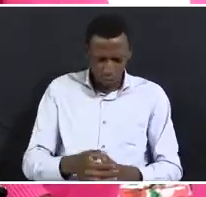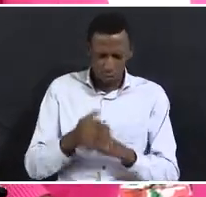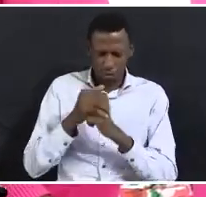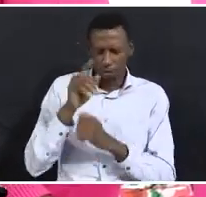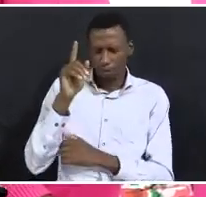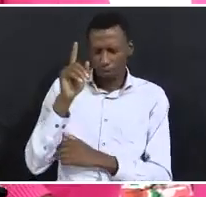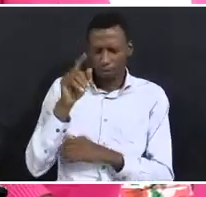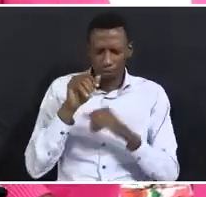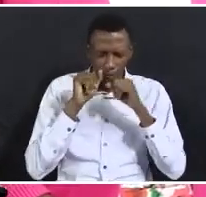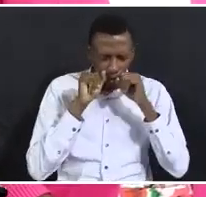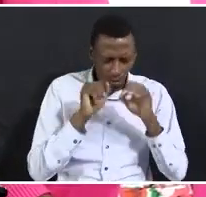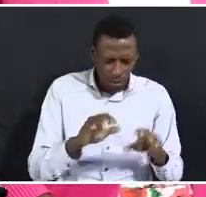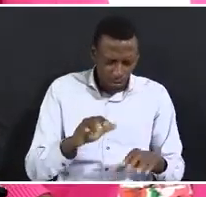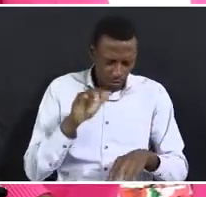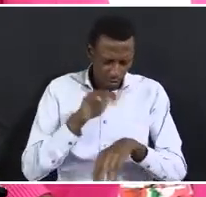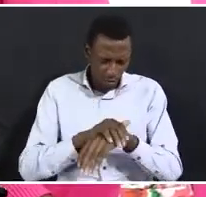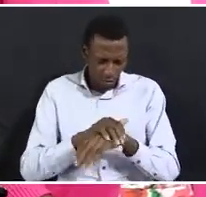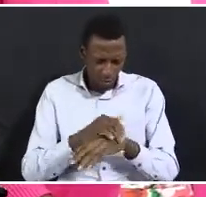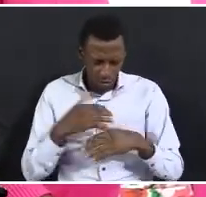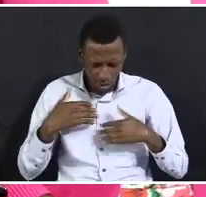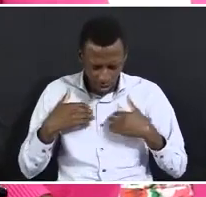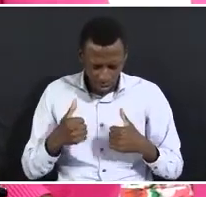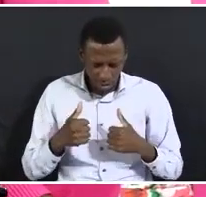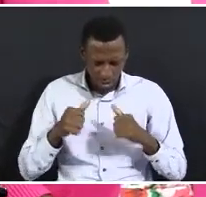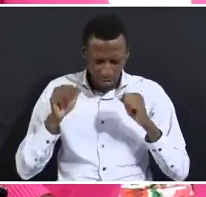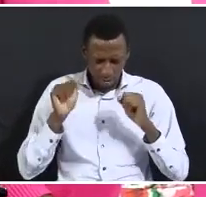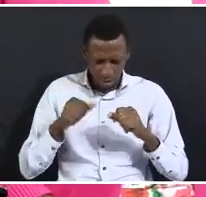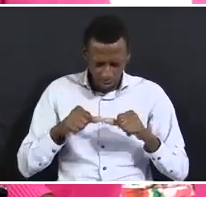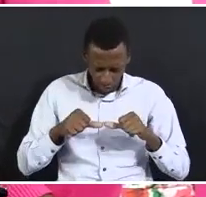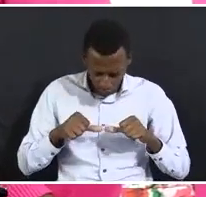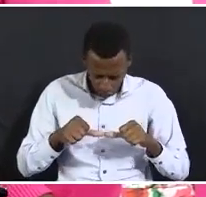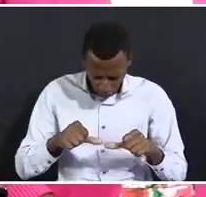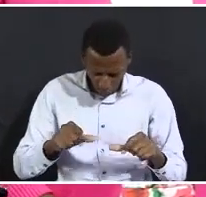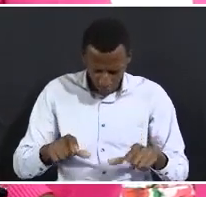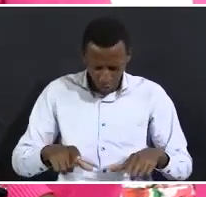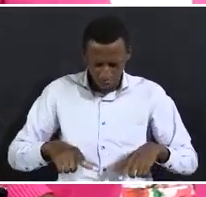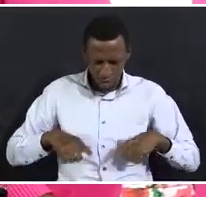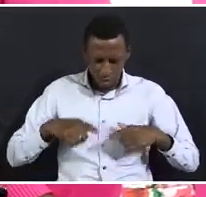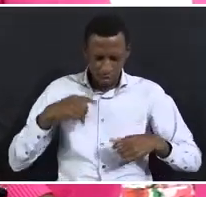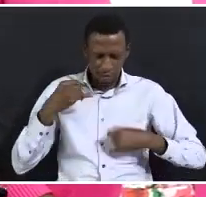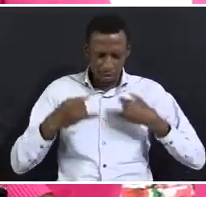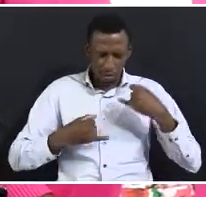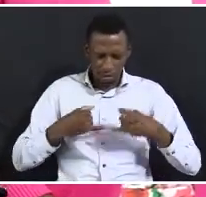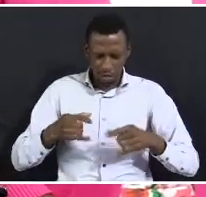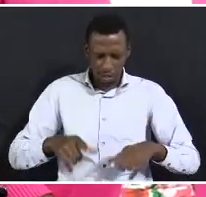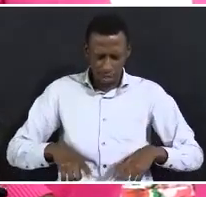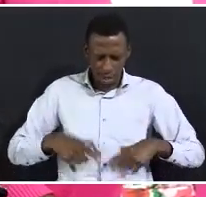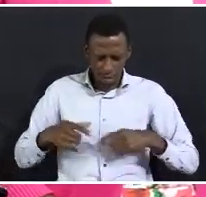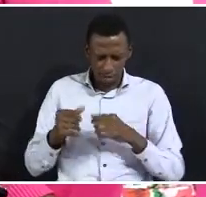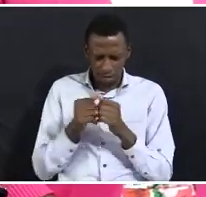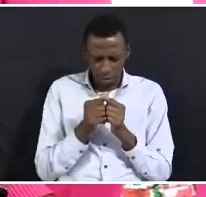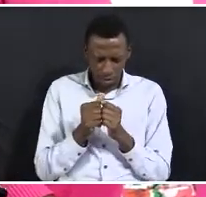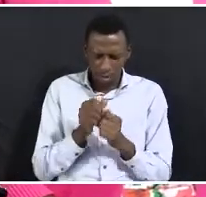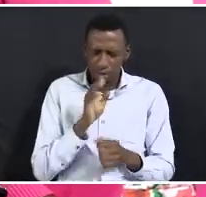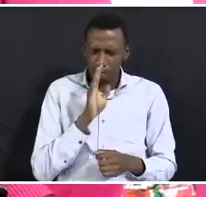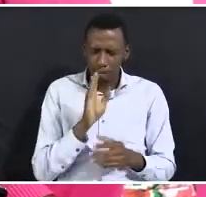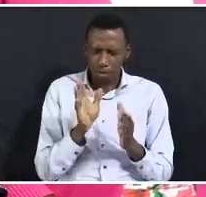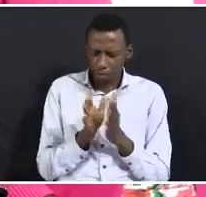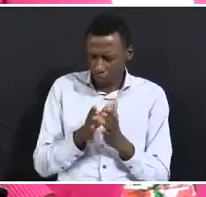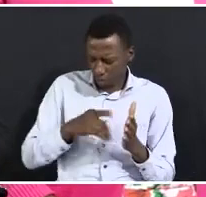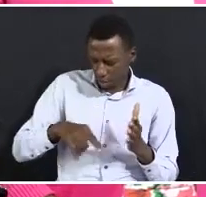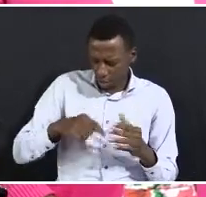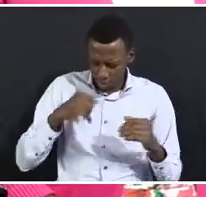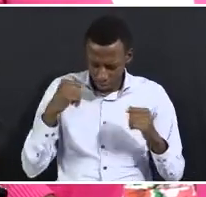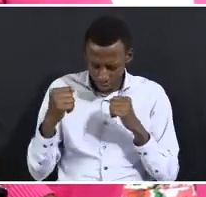Lord, of good health, that they may continue to live, enjoying life together. Be with us, Almighty